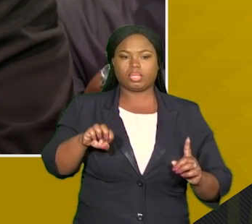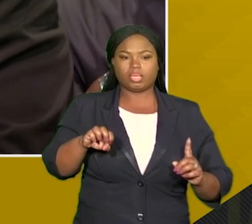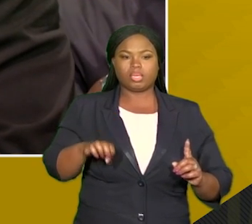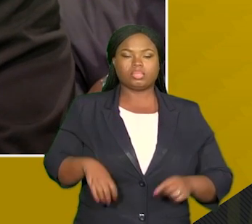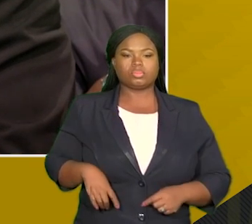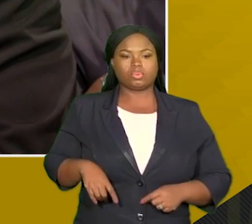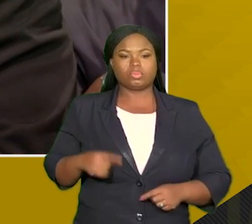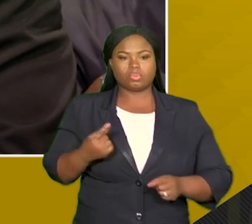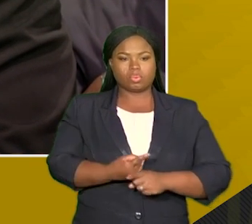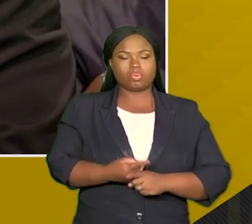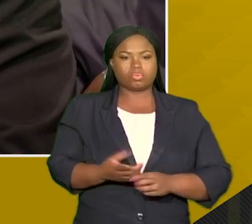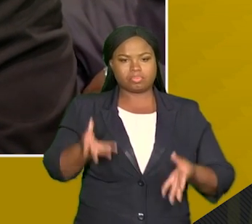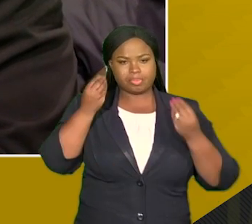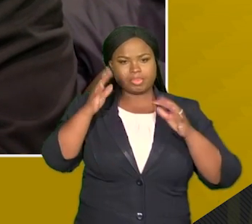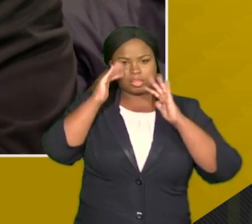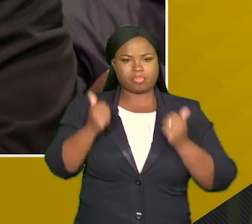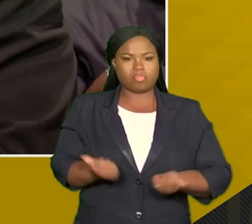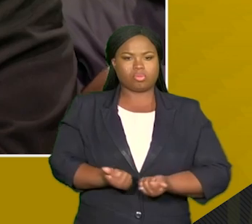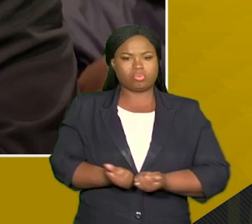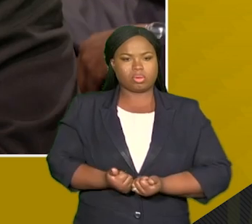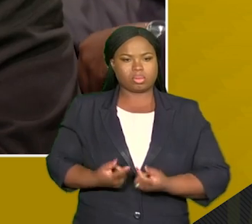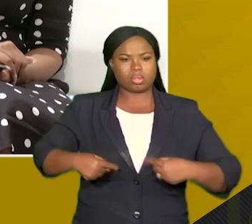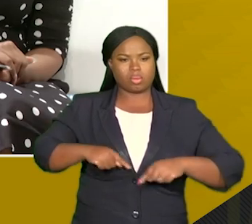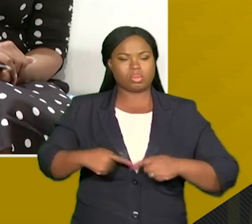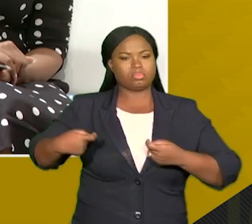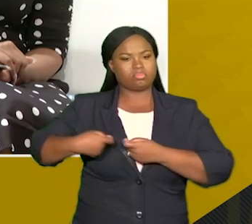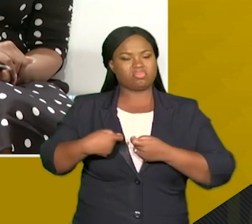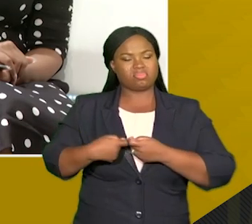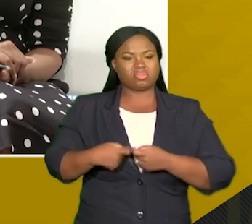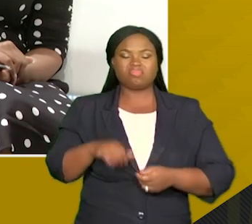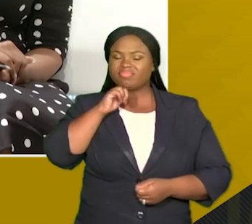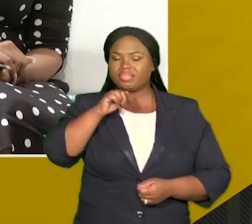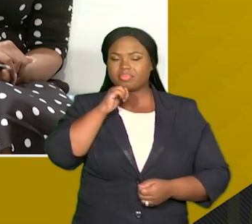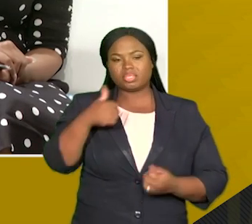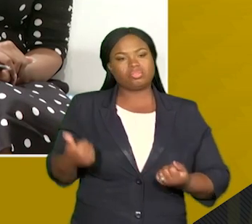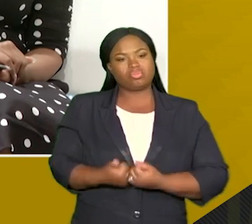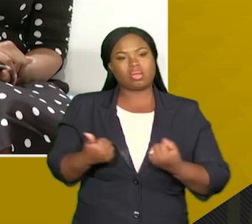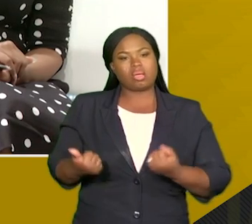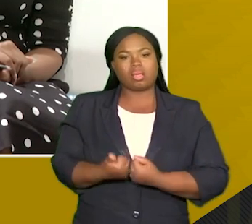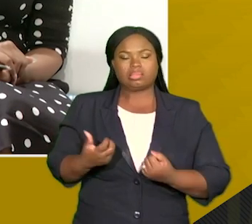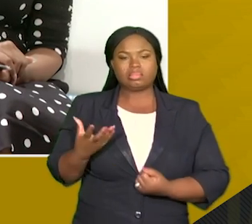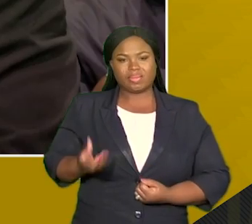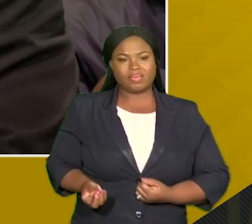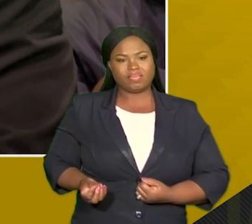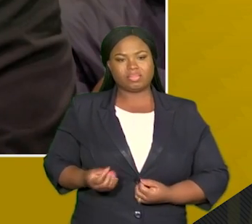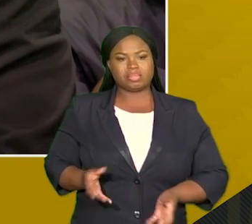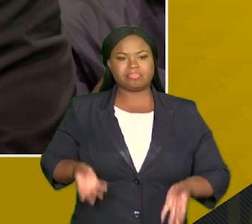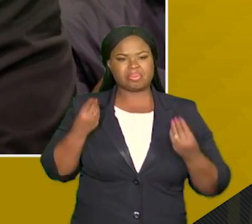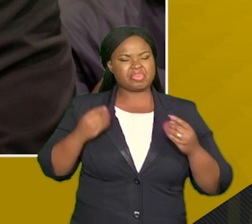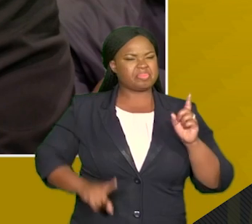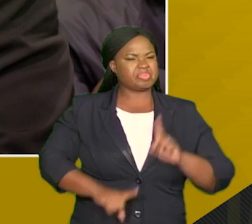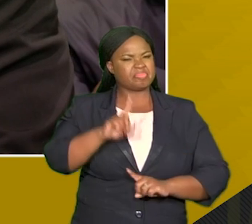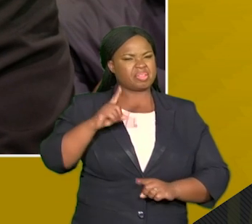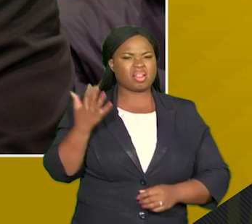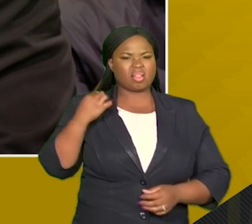our recipients of a bursary. Godfrey, in spite of all the challenges, he achieved 10